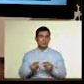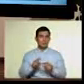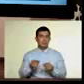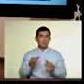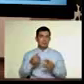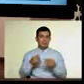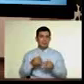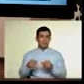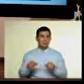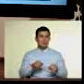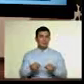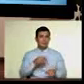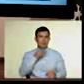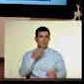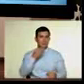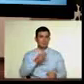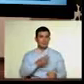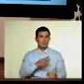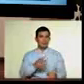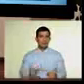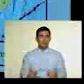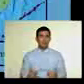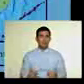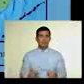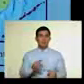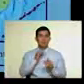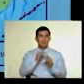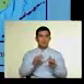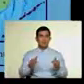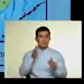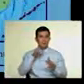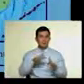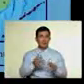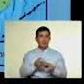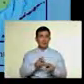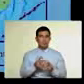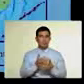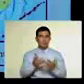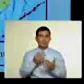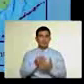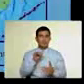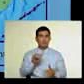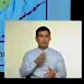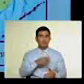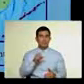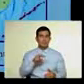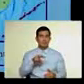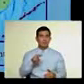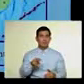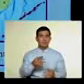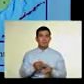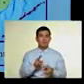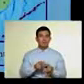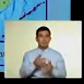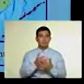darhol anglashingiz mumkin. Bular Tinch okean olovli halqasi hamda Alp Himalay